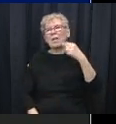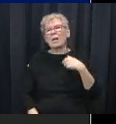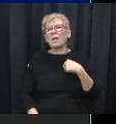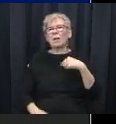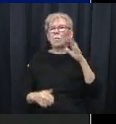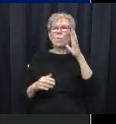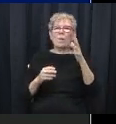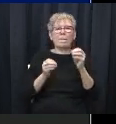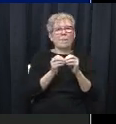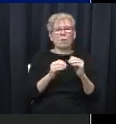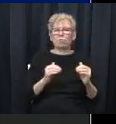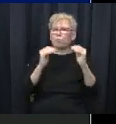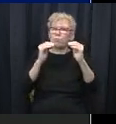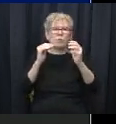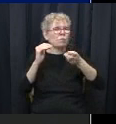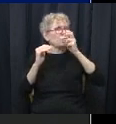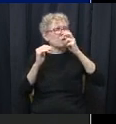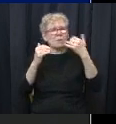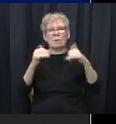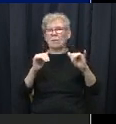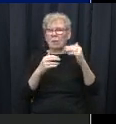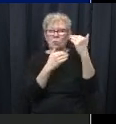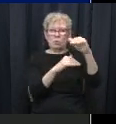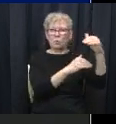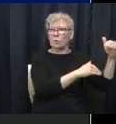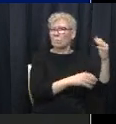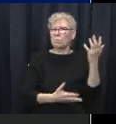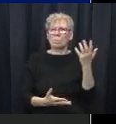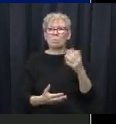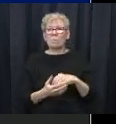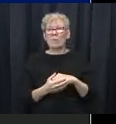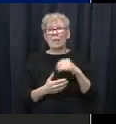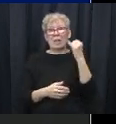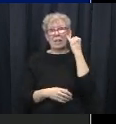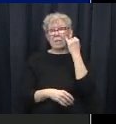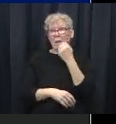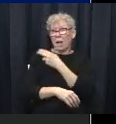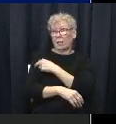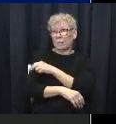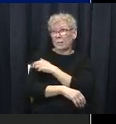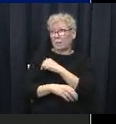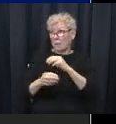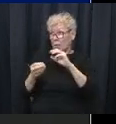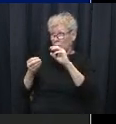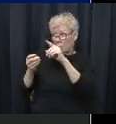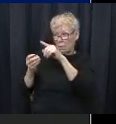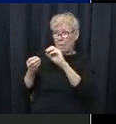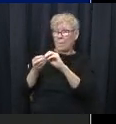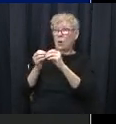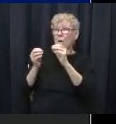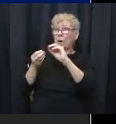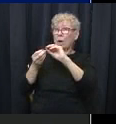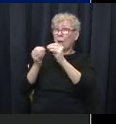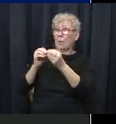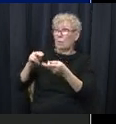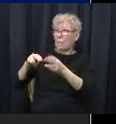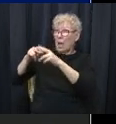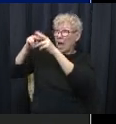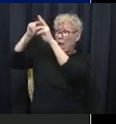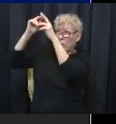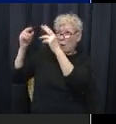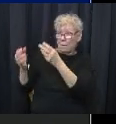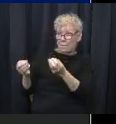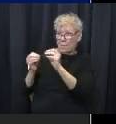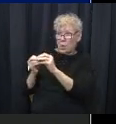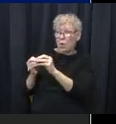pressure, or if the state has low incidence because of low testing, but they have a high rate